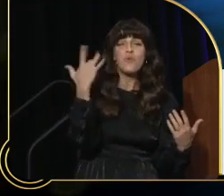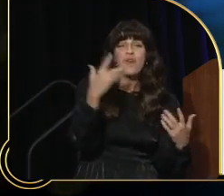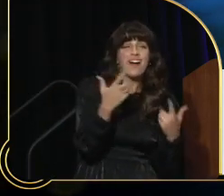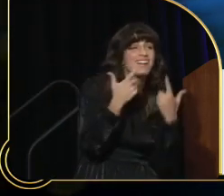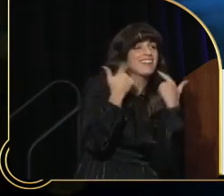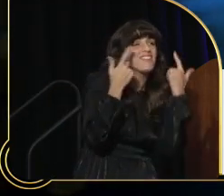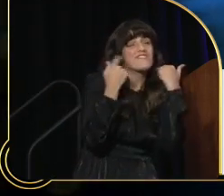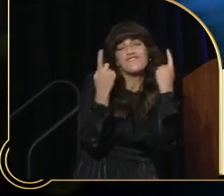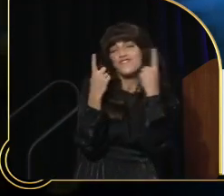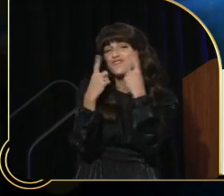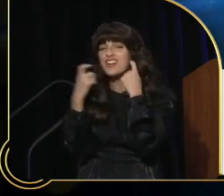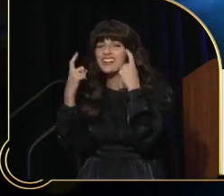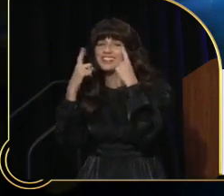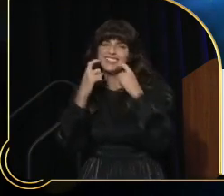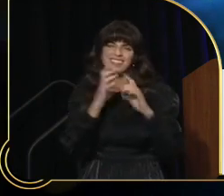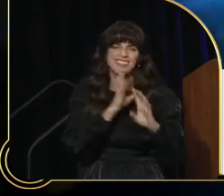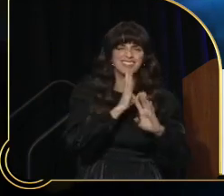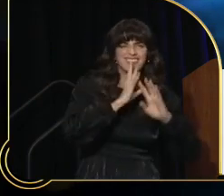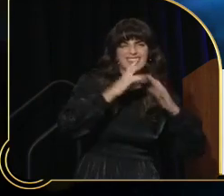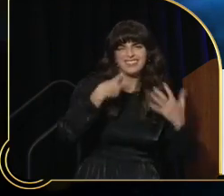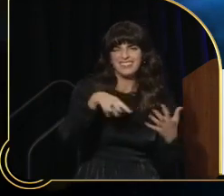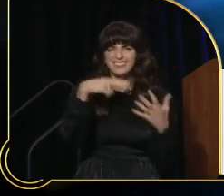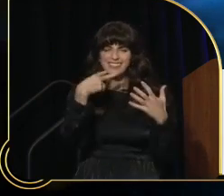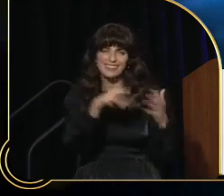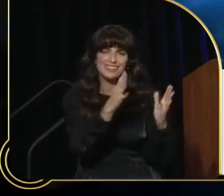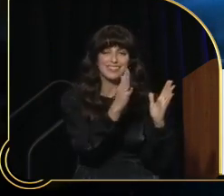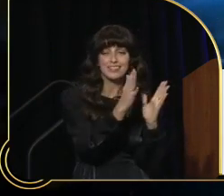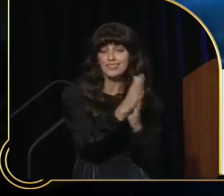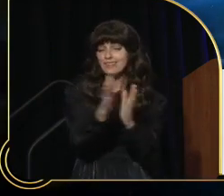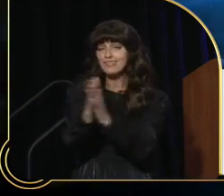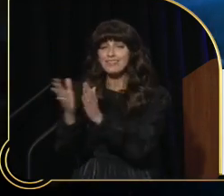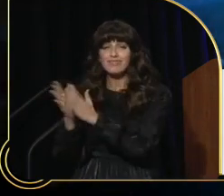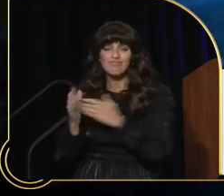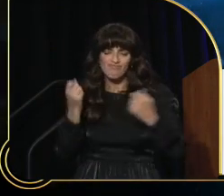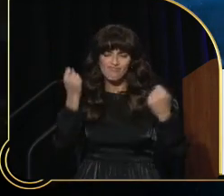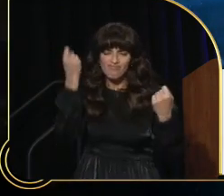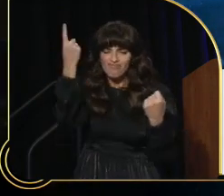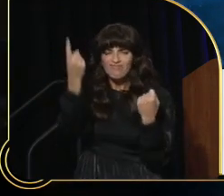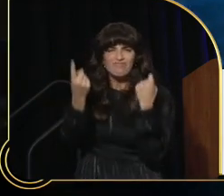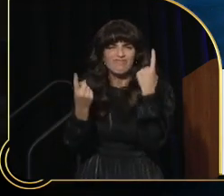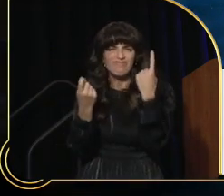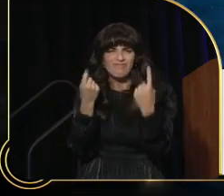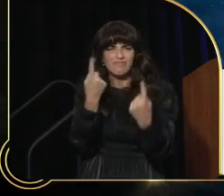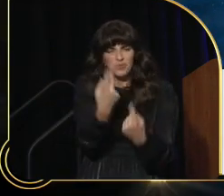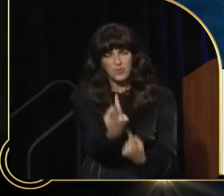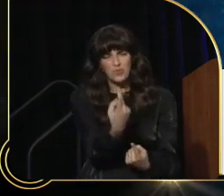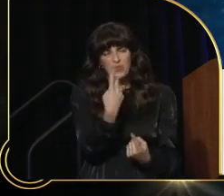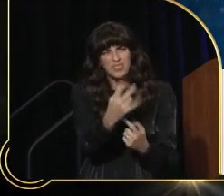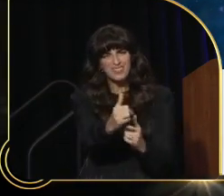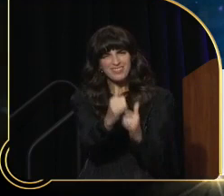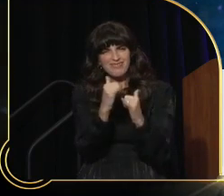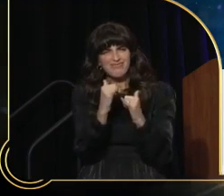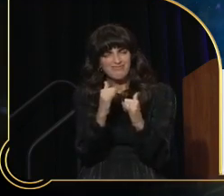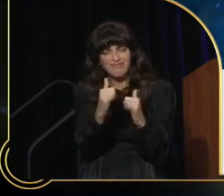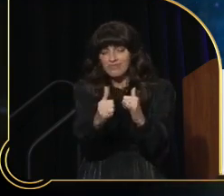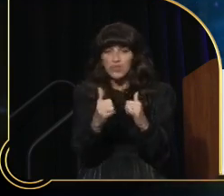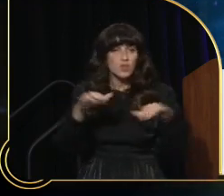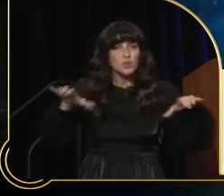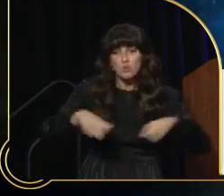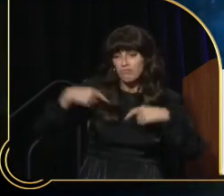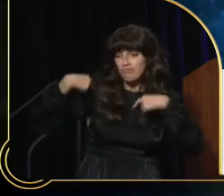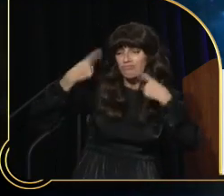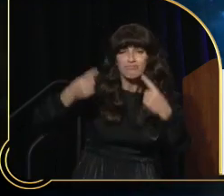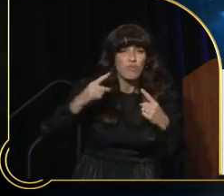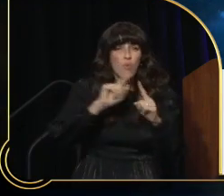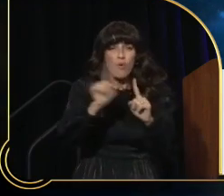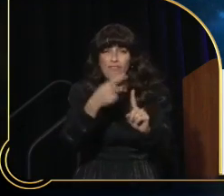Sing it, dance it, clap their hands. It's how the whole world understands. Understands that we are one. Makes no difference what you've done.